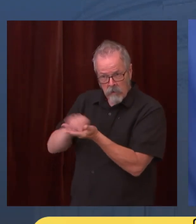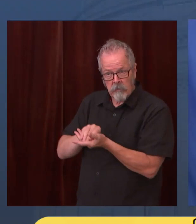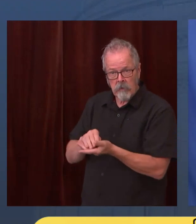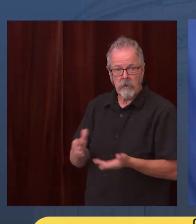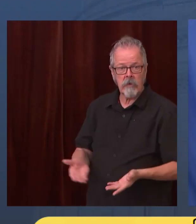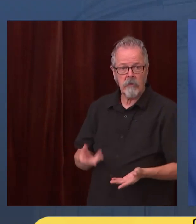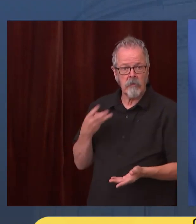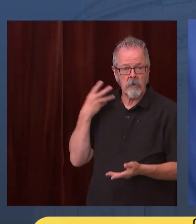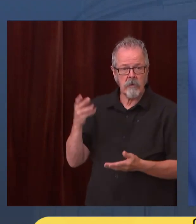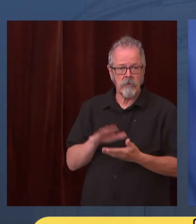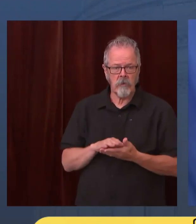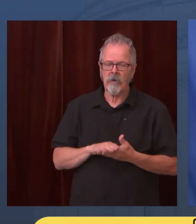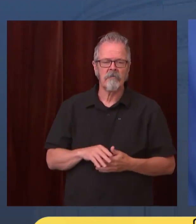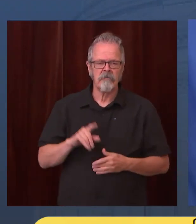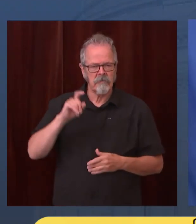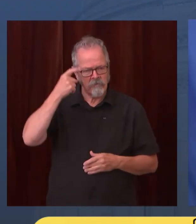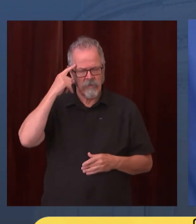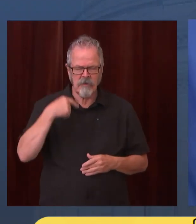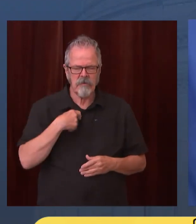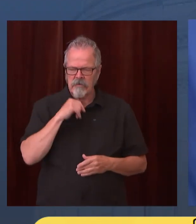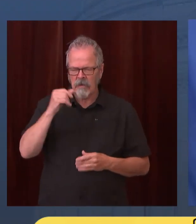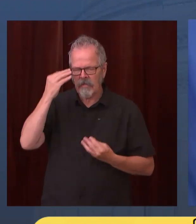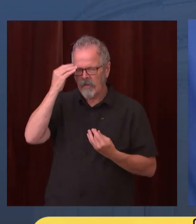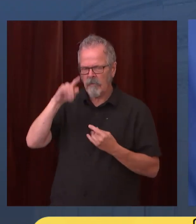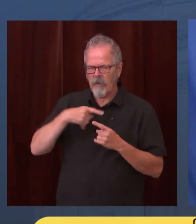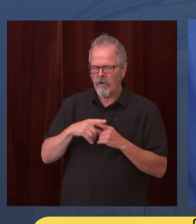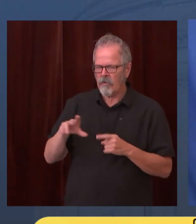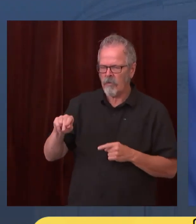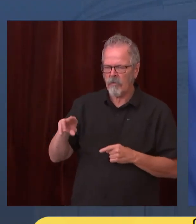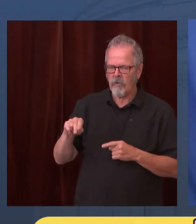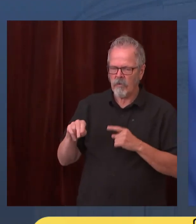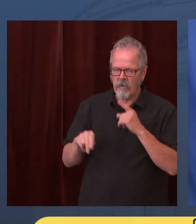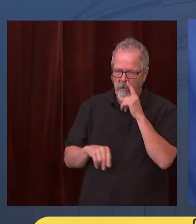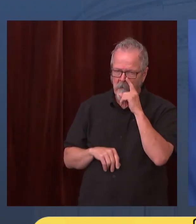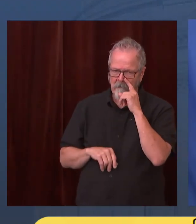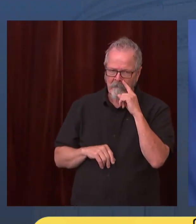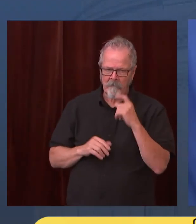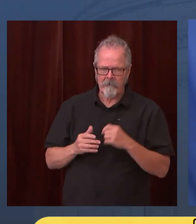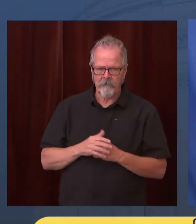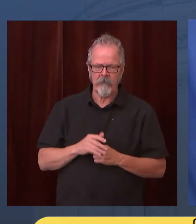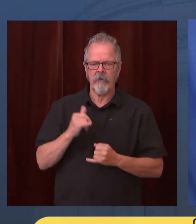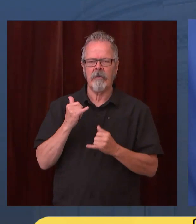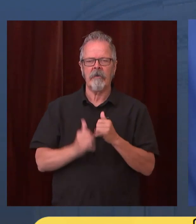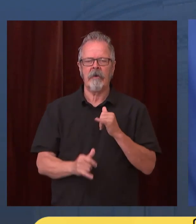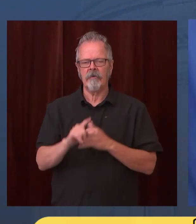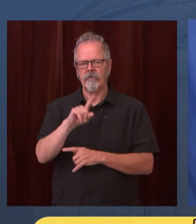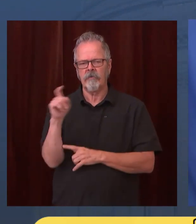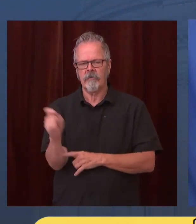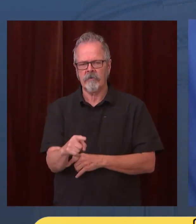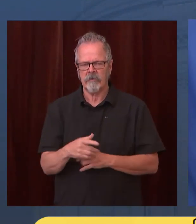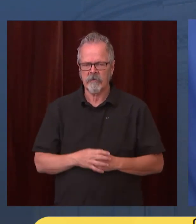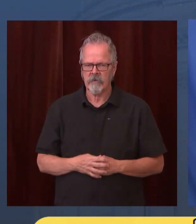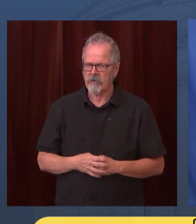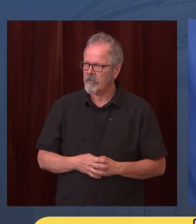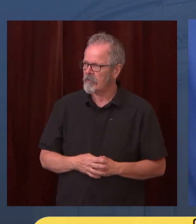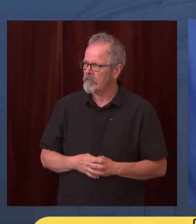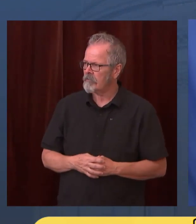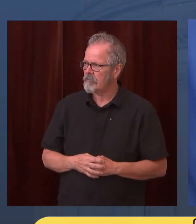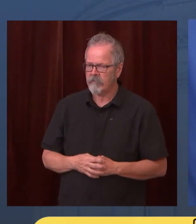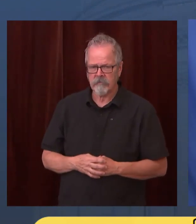that the agreement that WIFC has negotiated with your administration, do you expect to extend